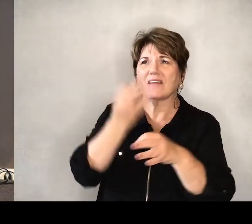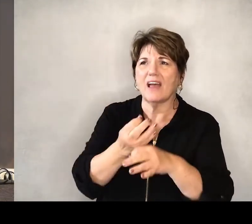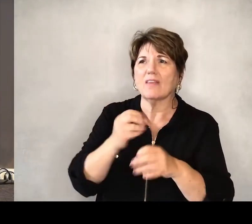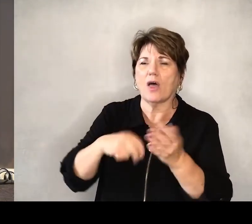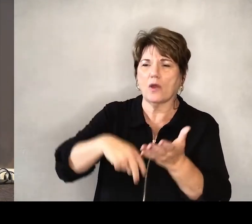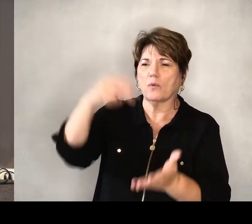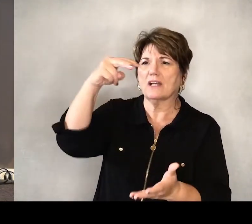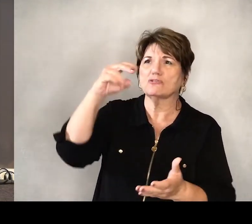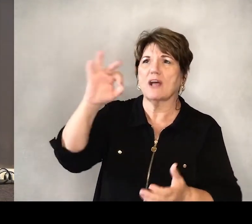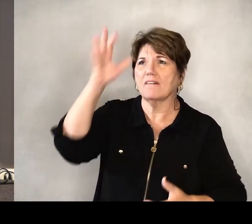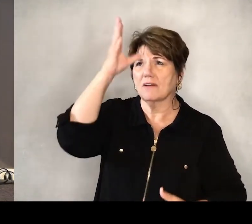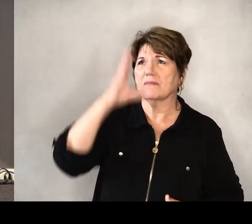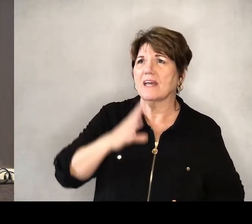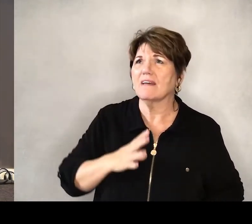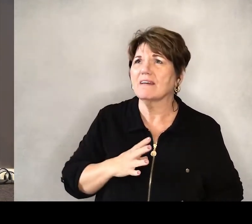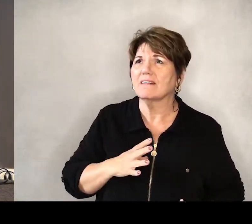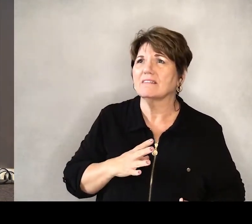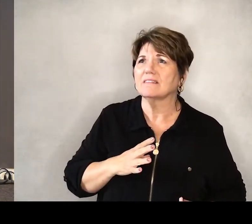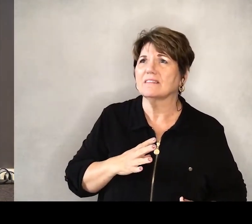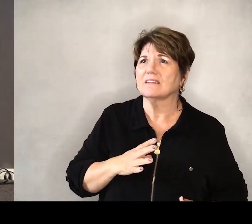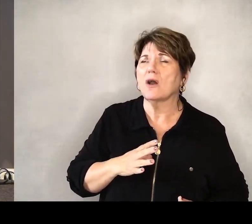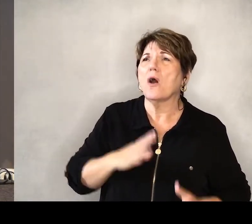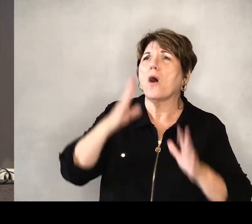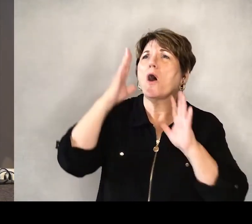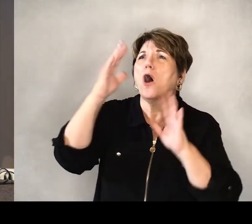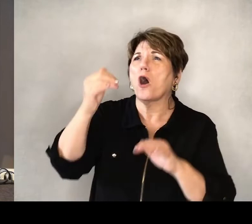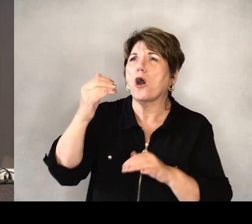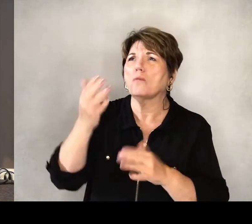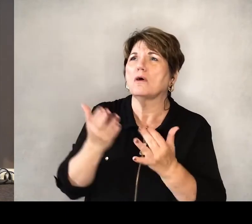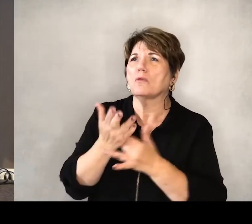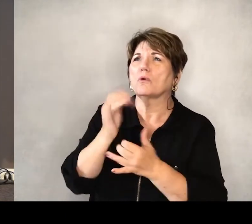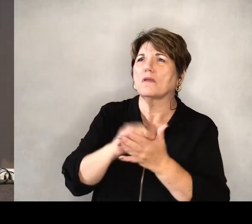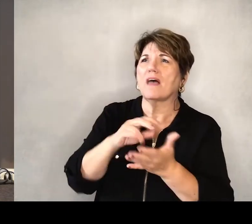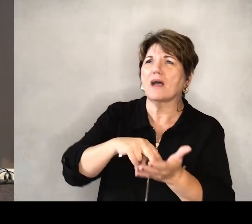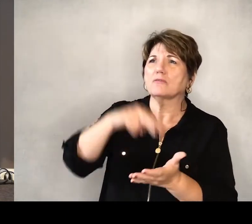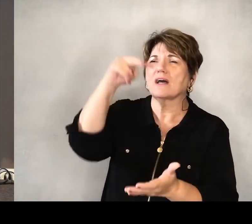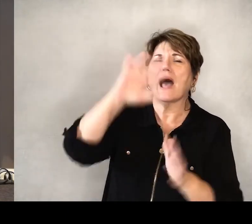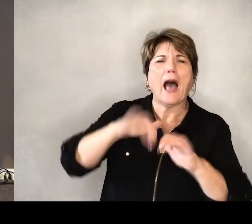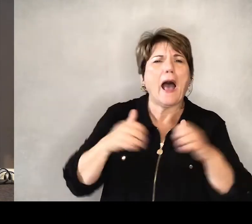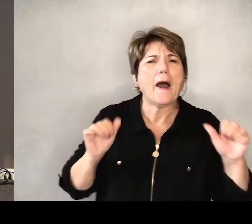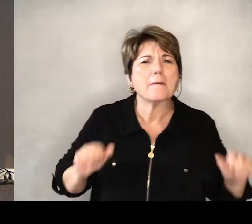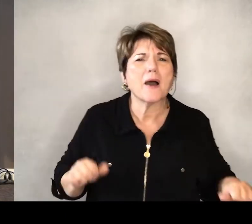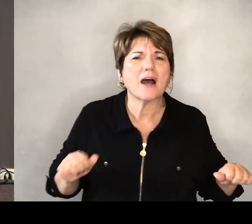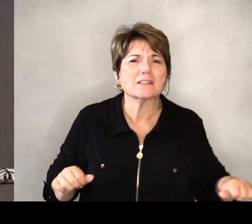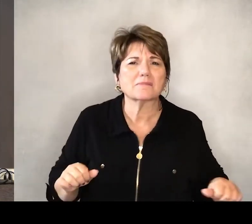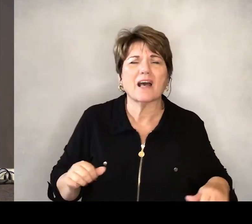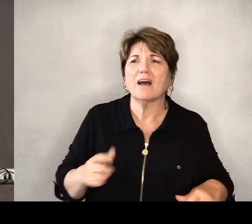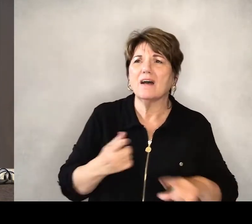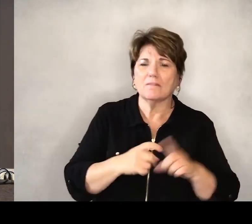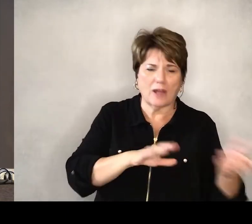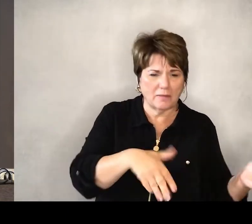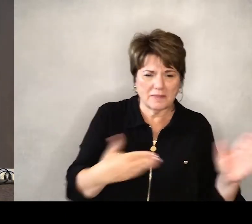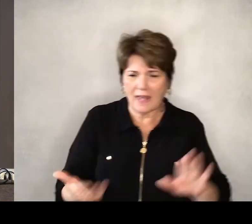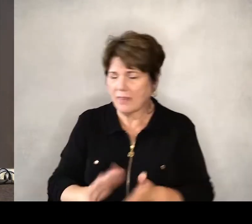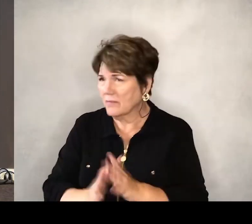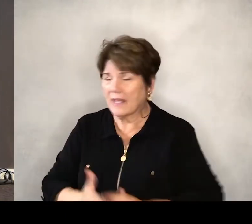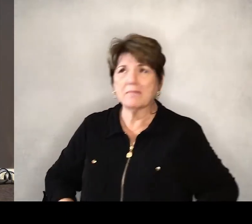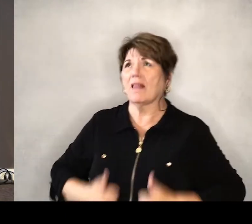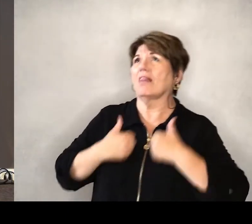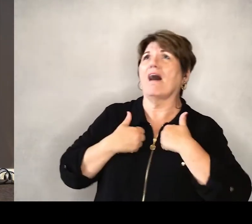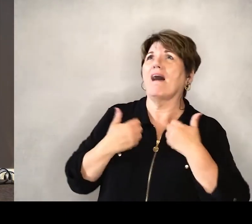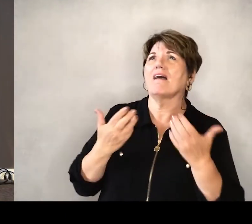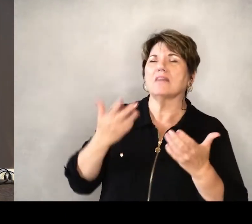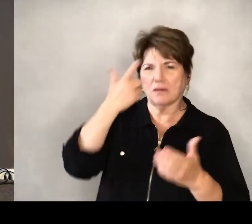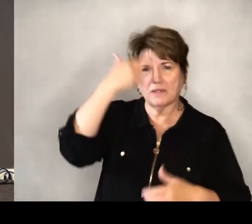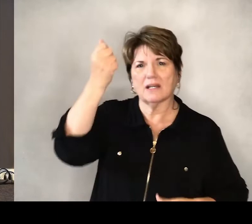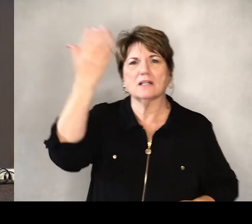guy and the hope that comes through that resurrection? How is it possible that out of death came life